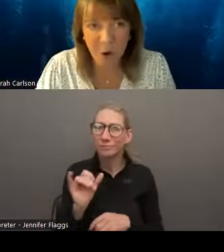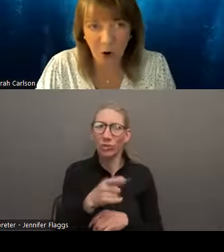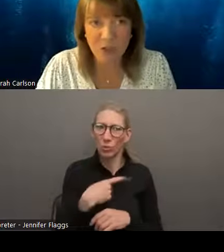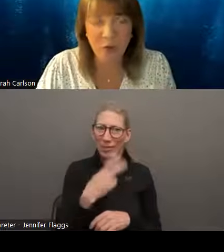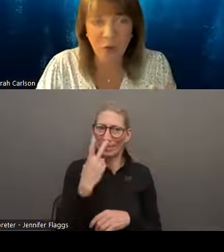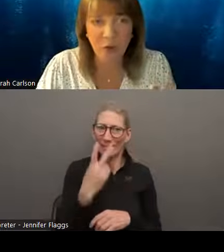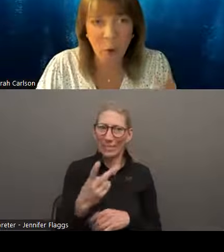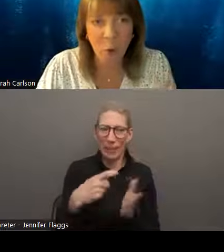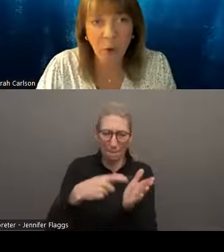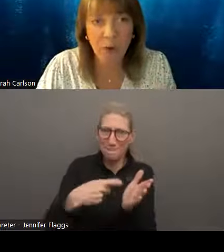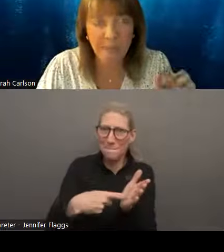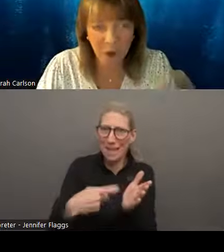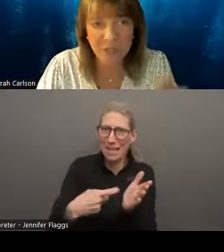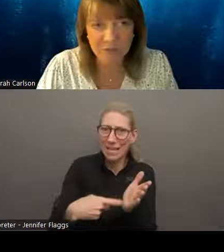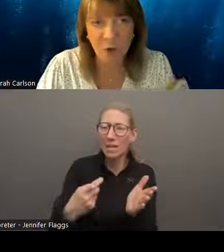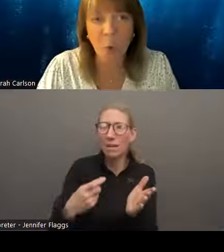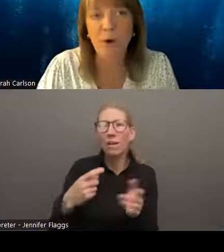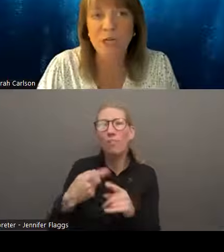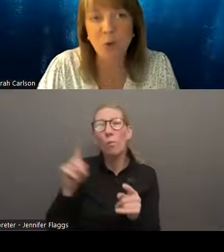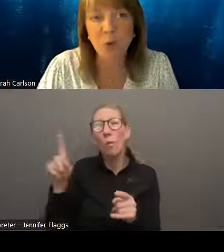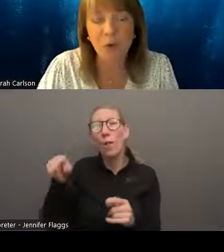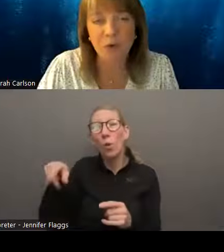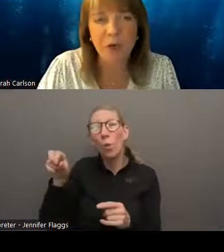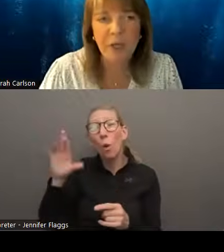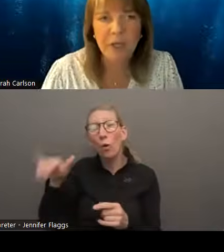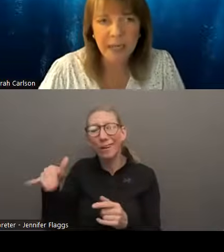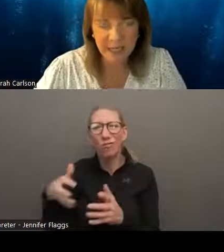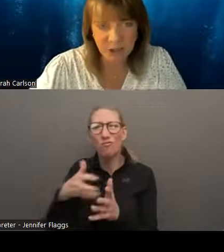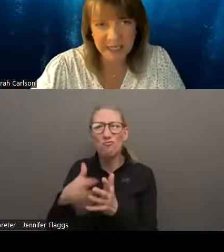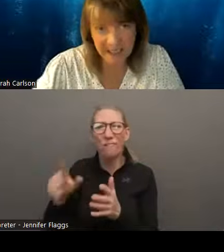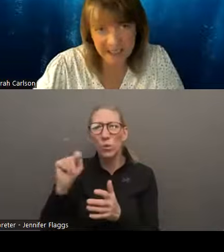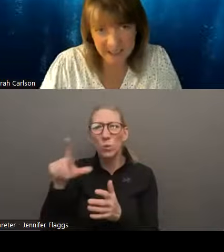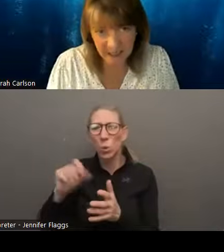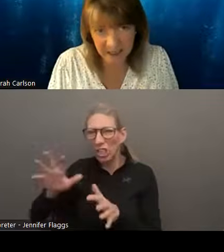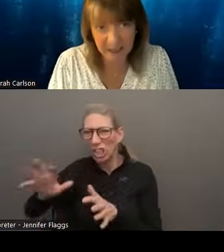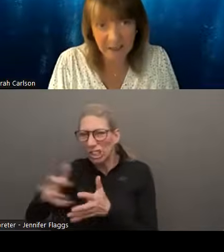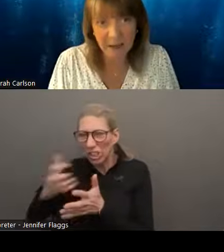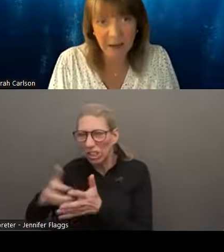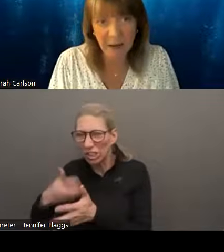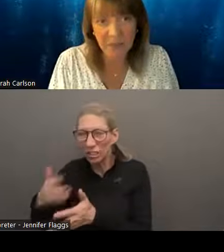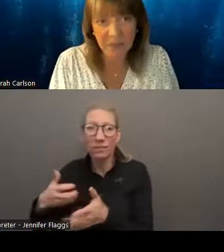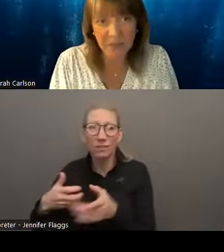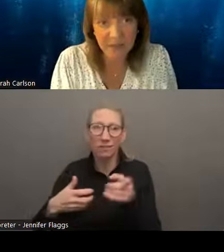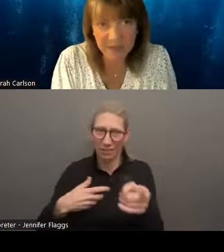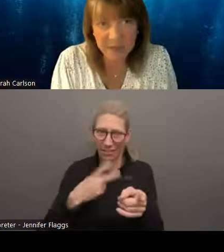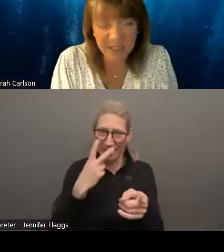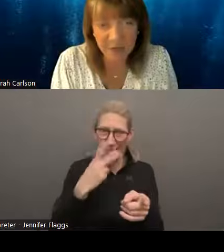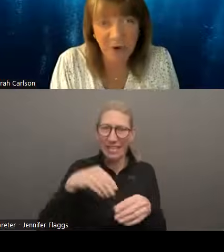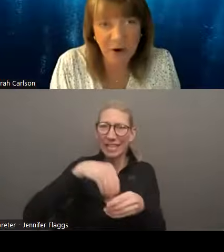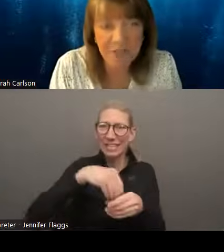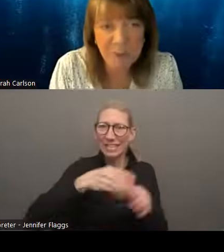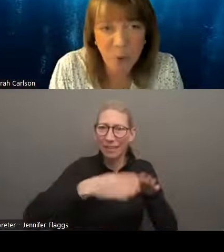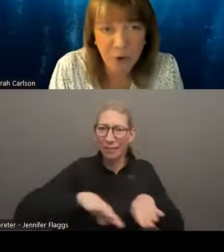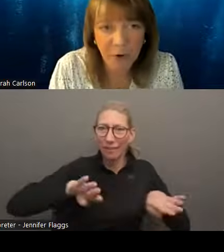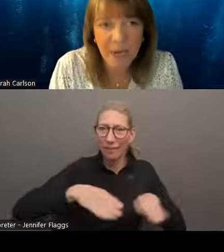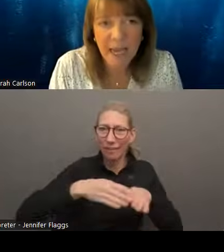pick marks, or the quarry marks of the quarry tools, actually inside the interior